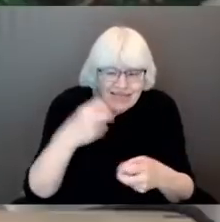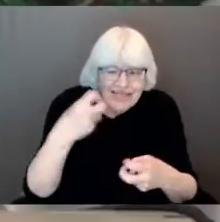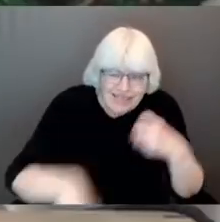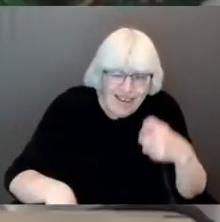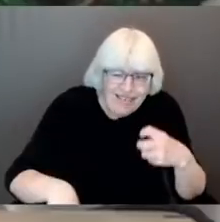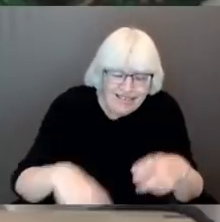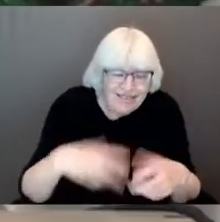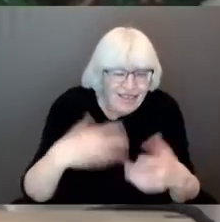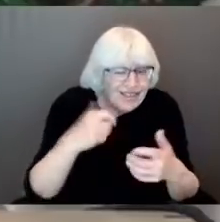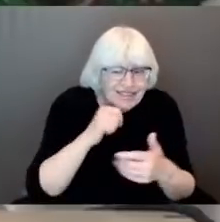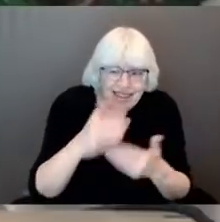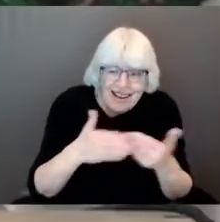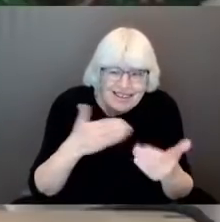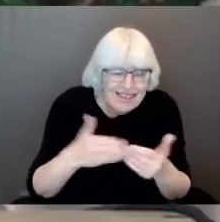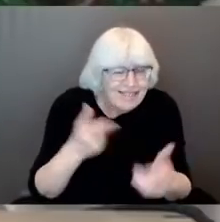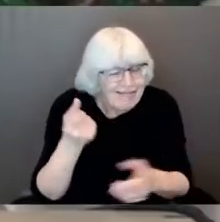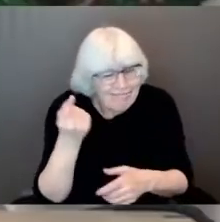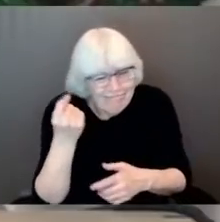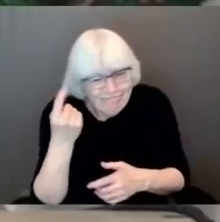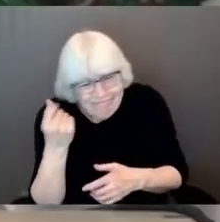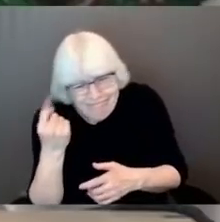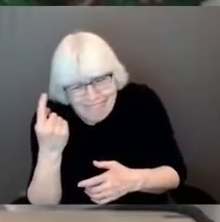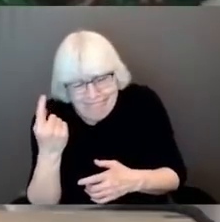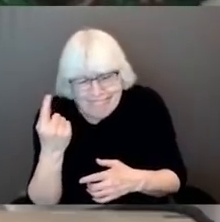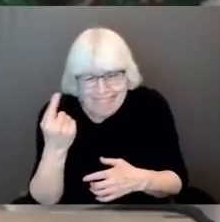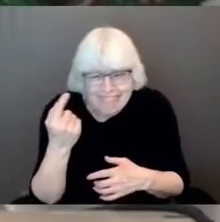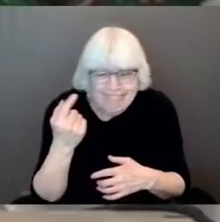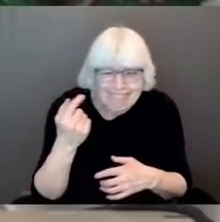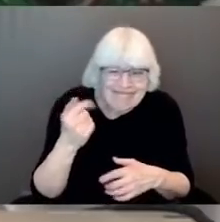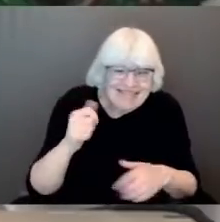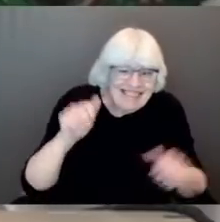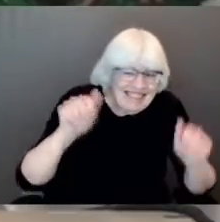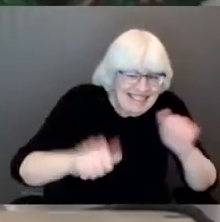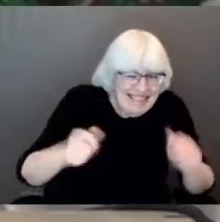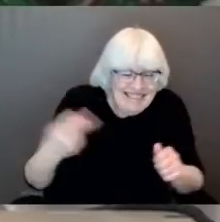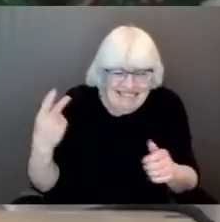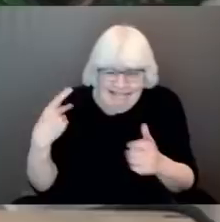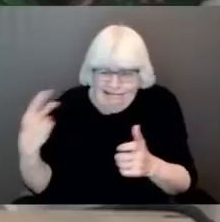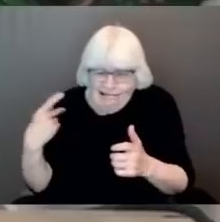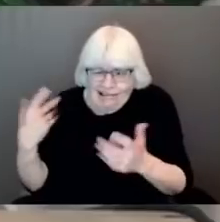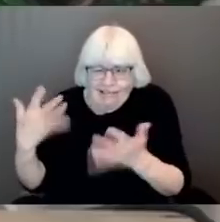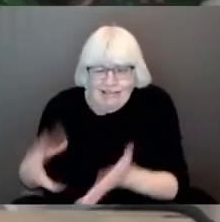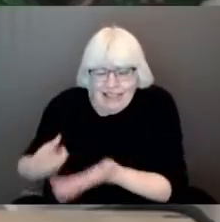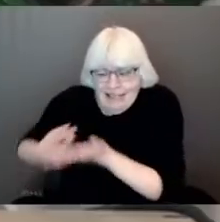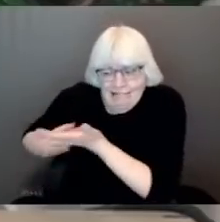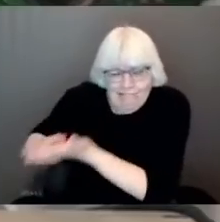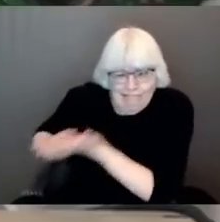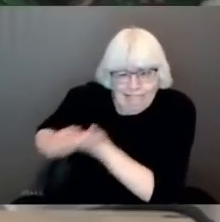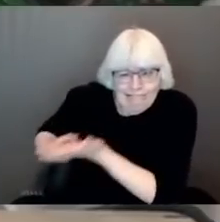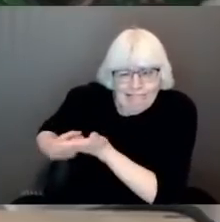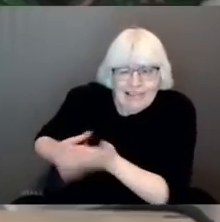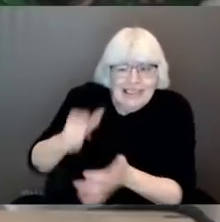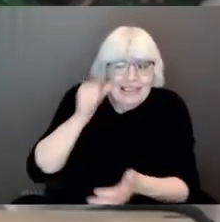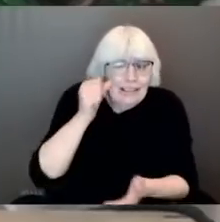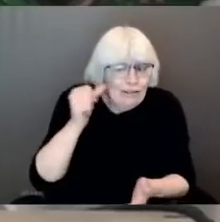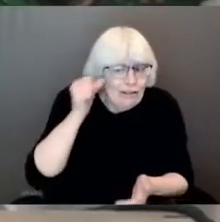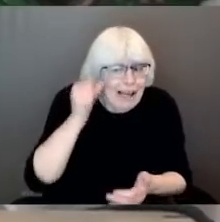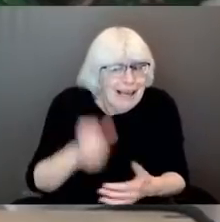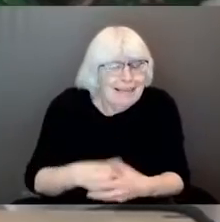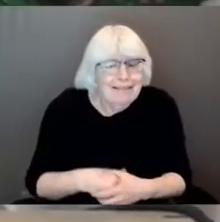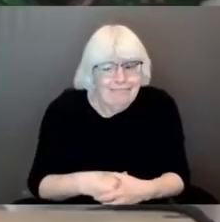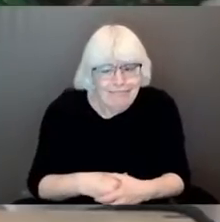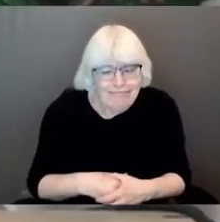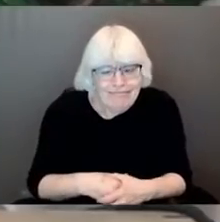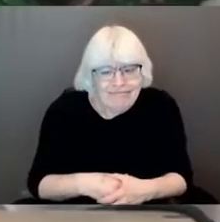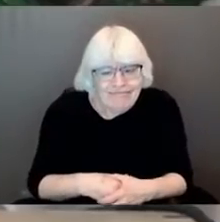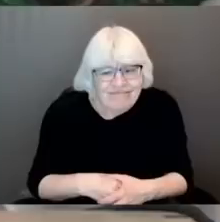And, Dr. Morrison and I talked yesterday when we went to the contact tracing component for